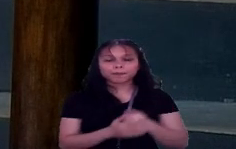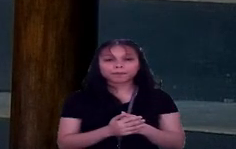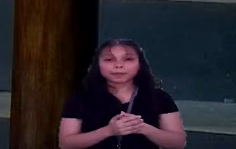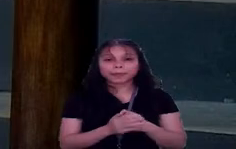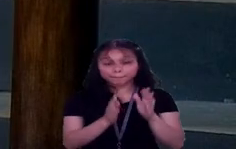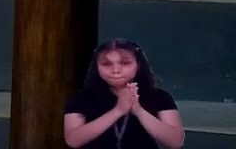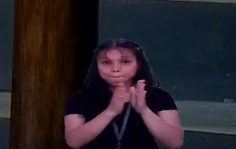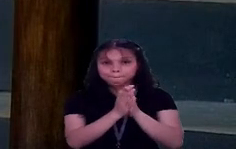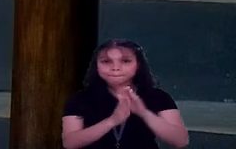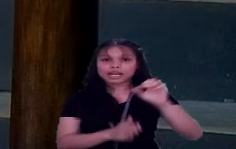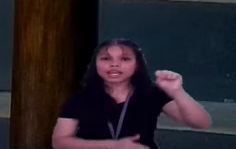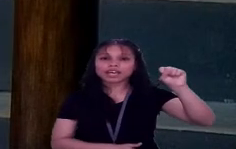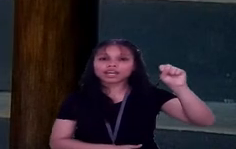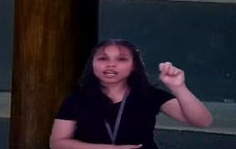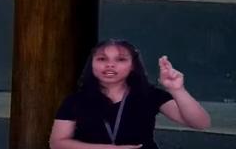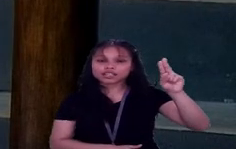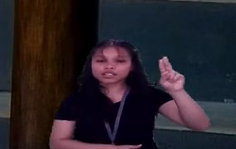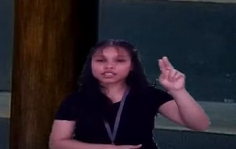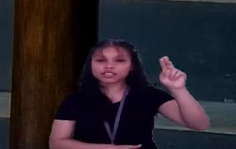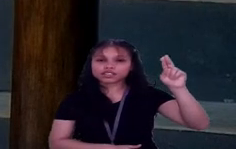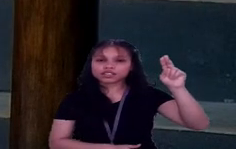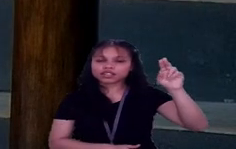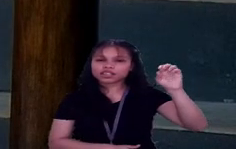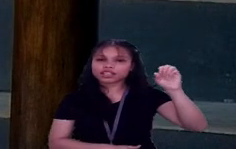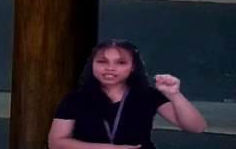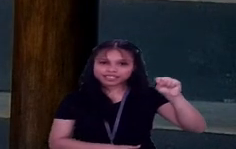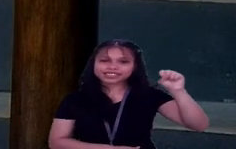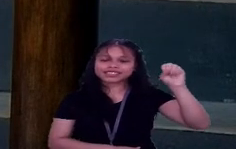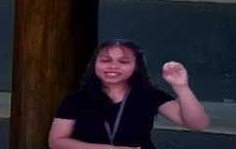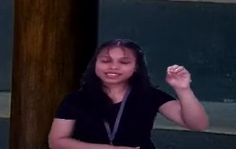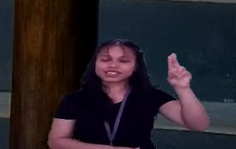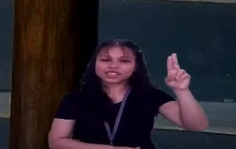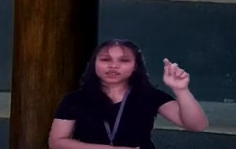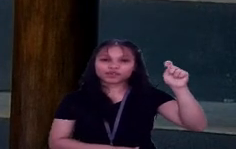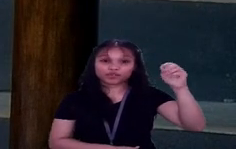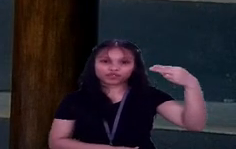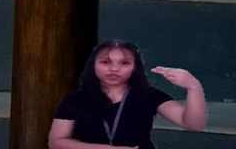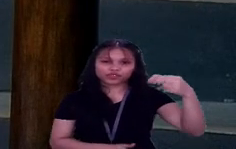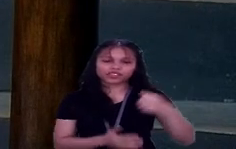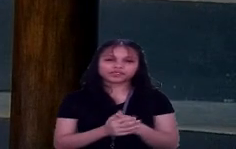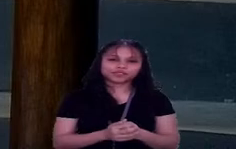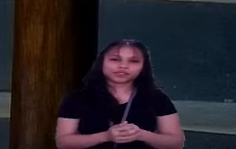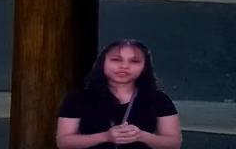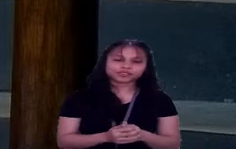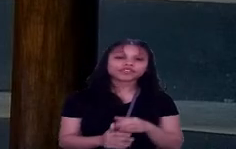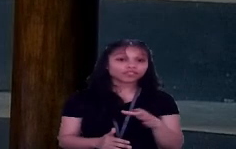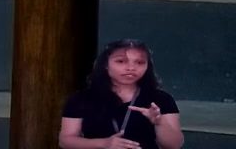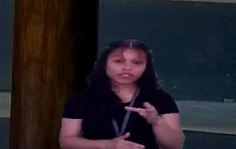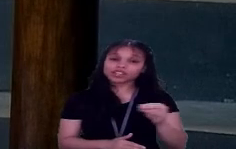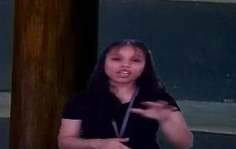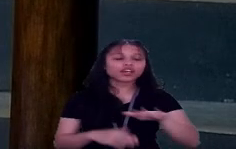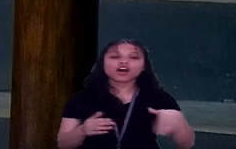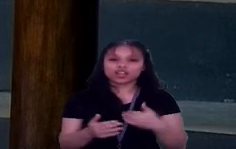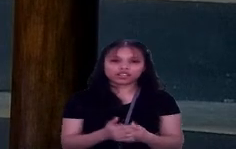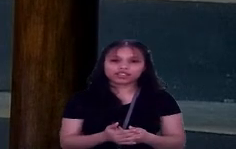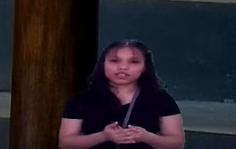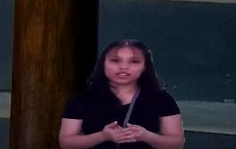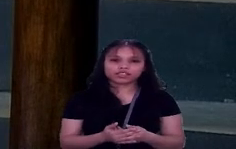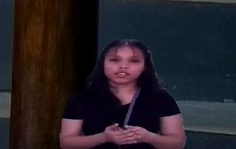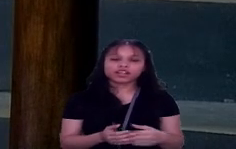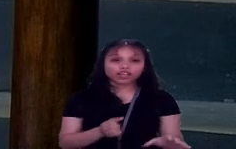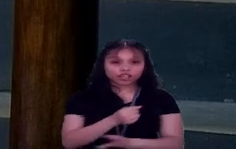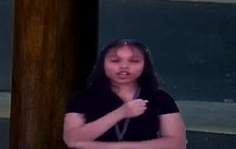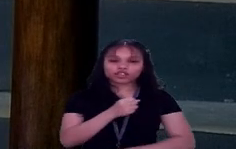the open doors there on the other side of the country to reach out those Koreans. And of course, brethren, we know the situation and we know